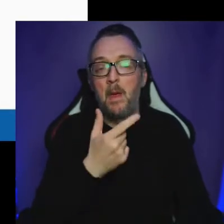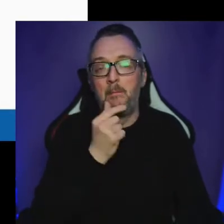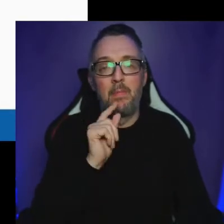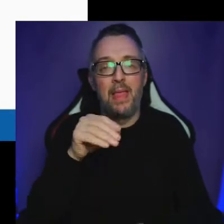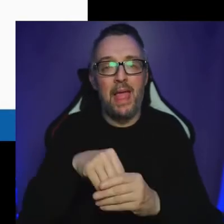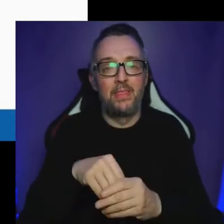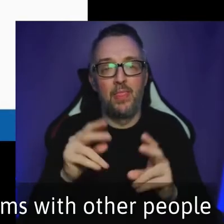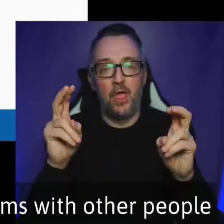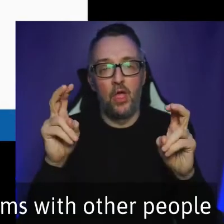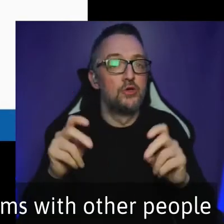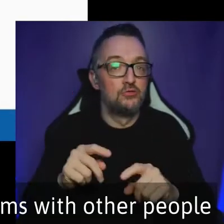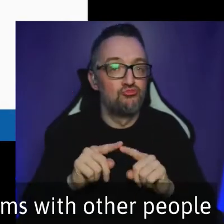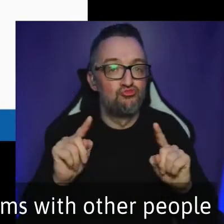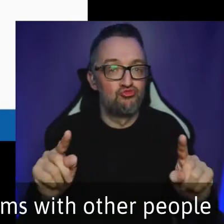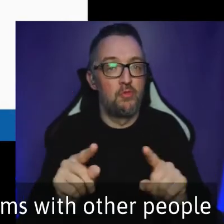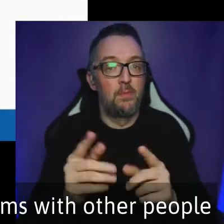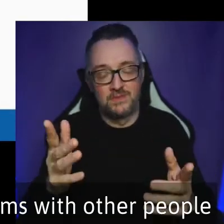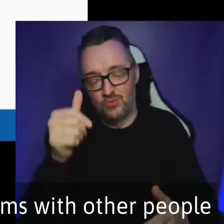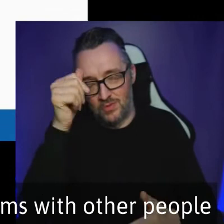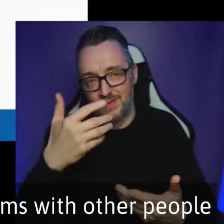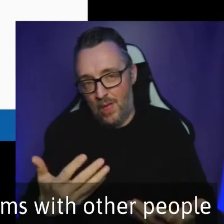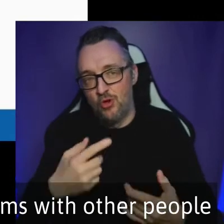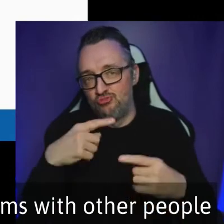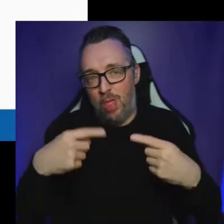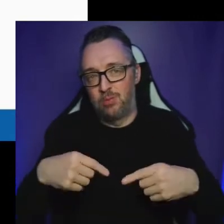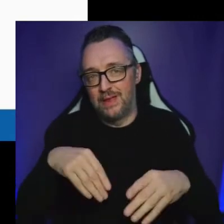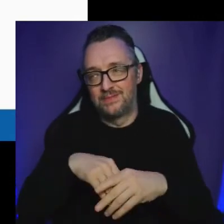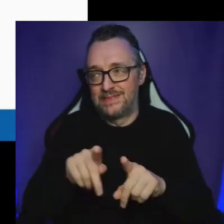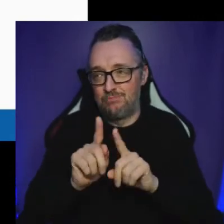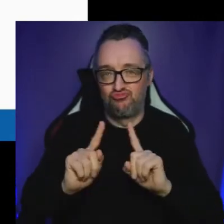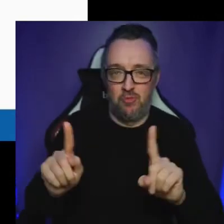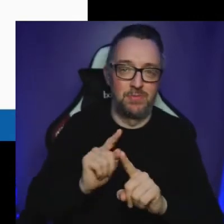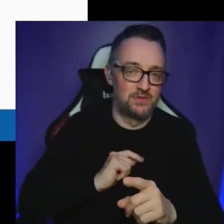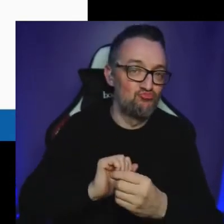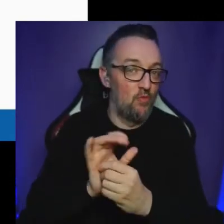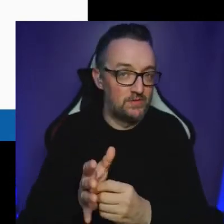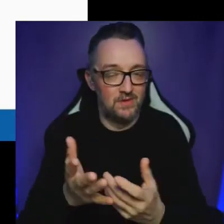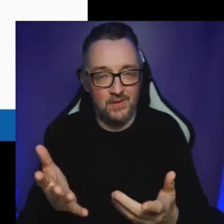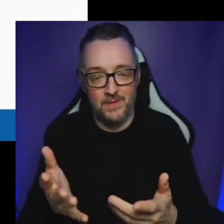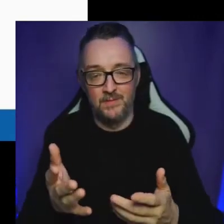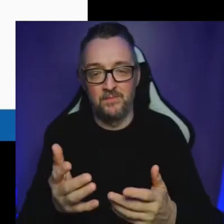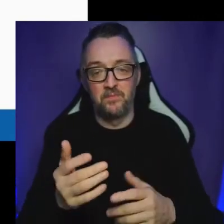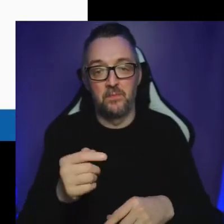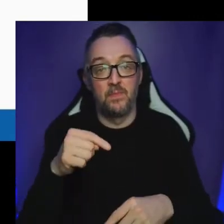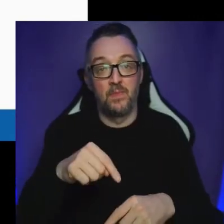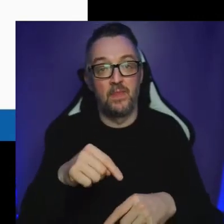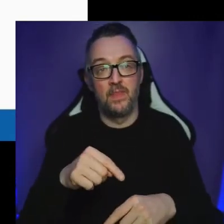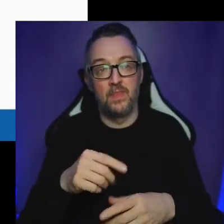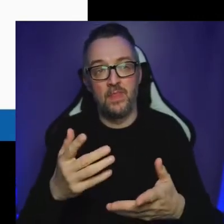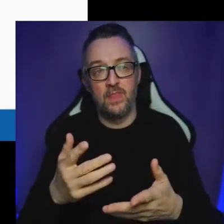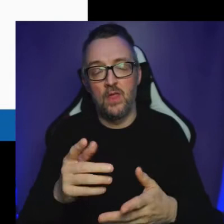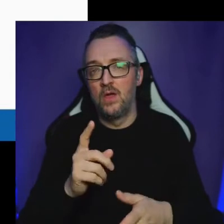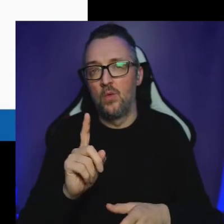in inverted commas at the moment, because we're obviously not allowed to be in rooms with other people. But this idea